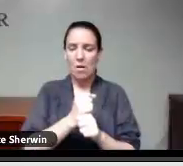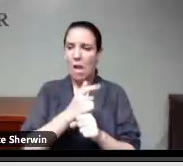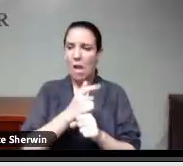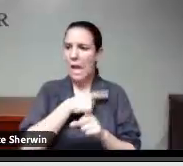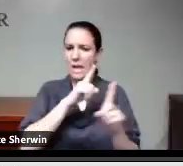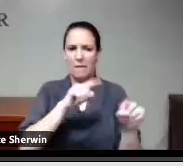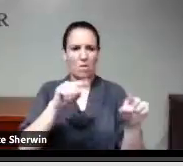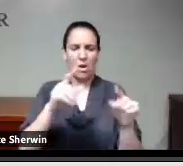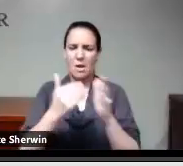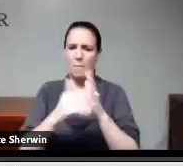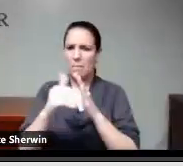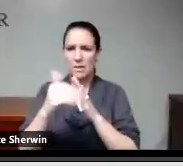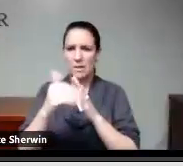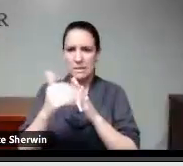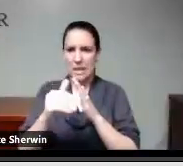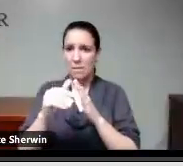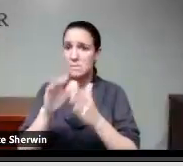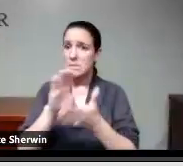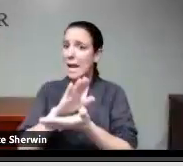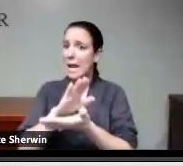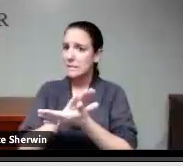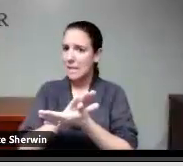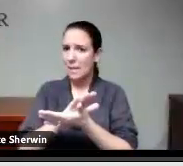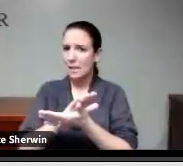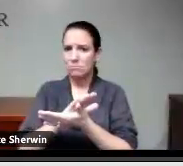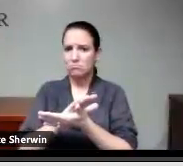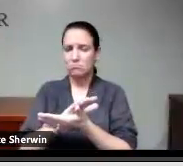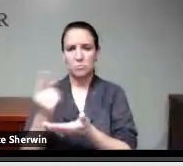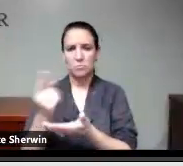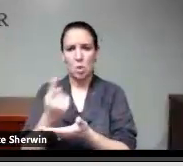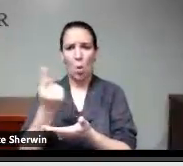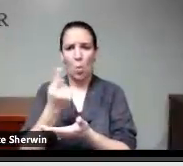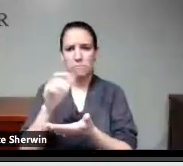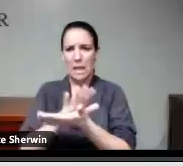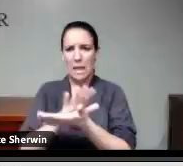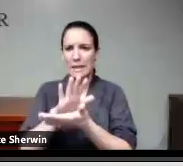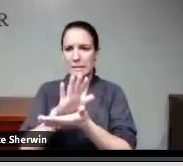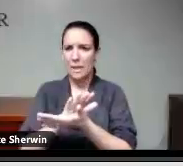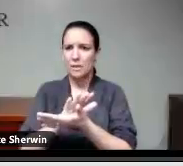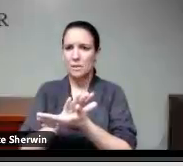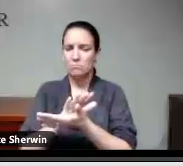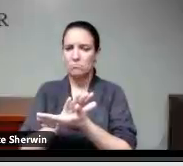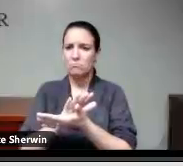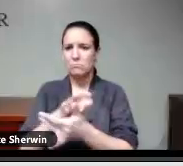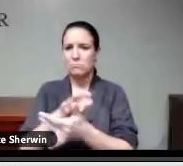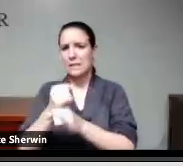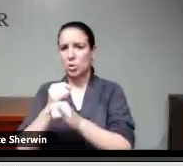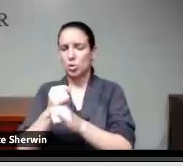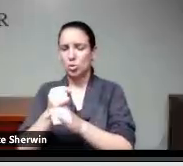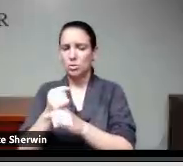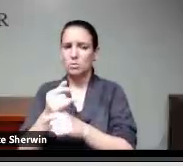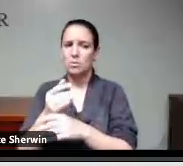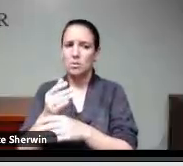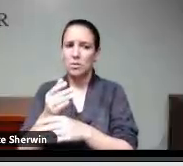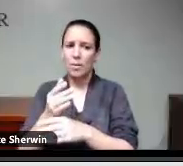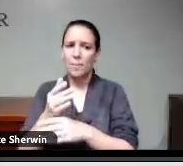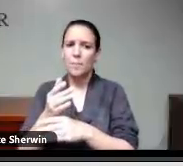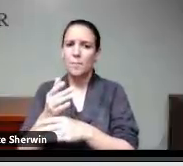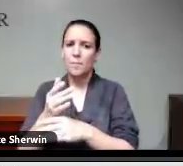in academic settings, it always happened to be in academic settings, and done some sort of